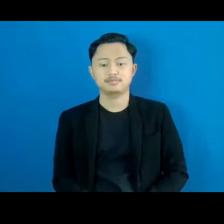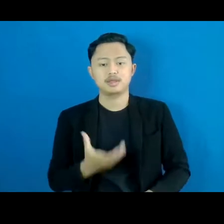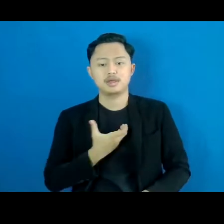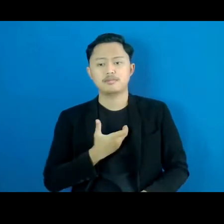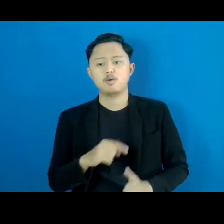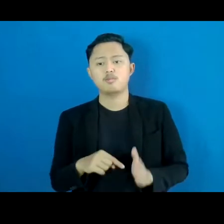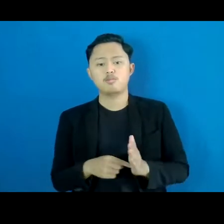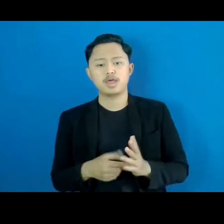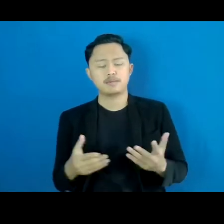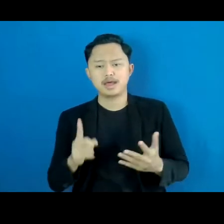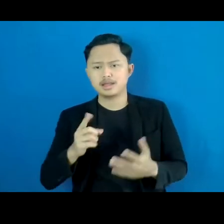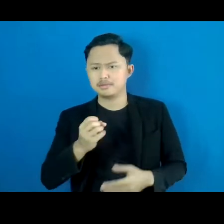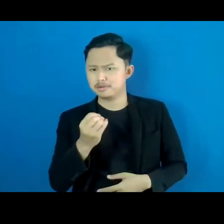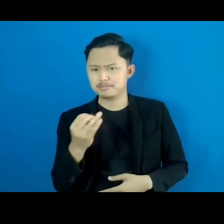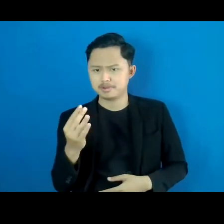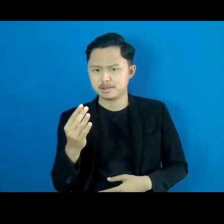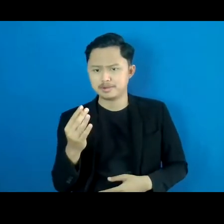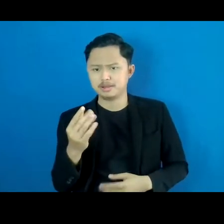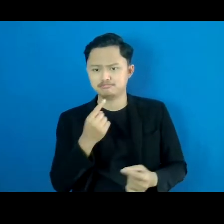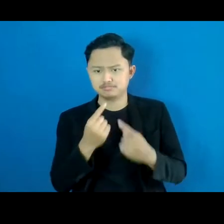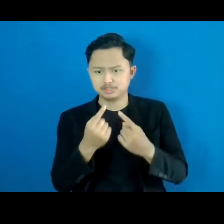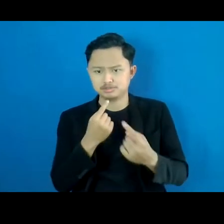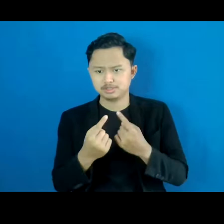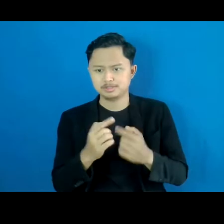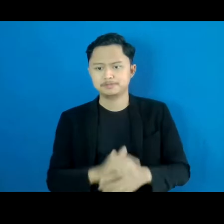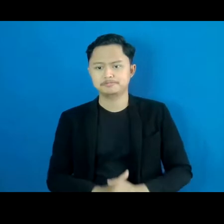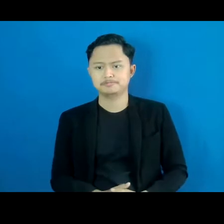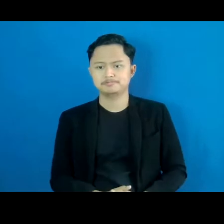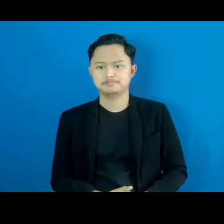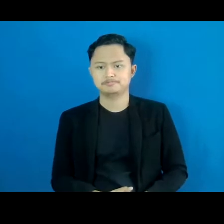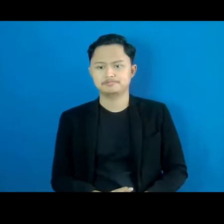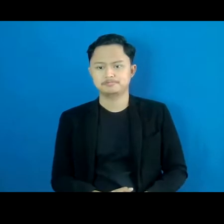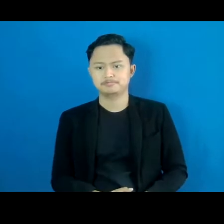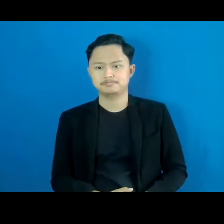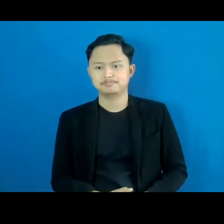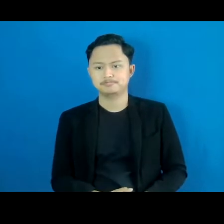a few thoughts. We have seen that